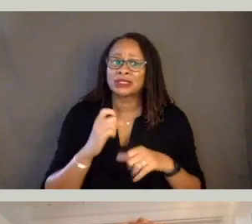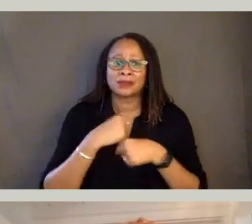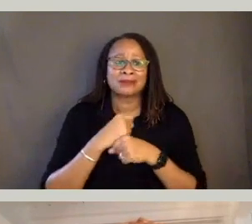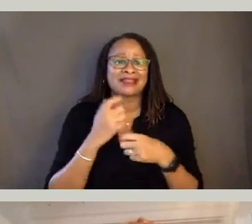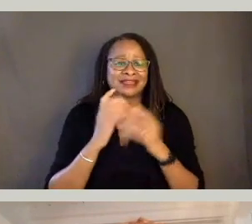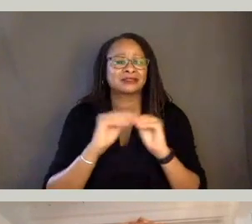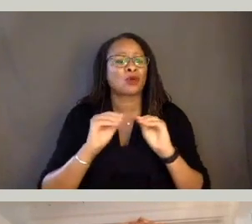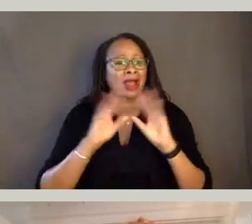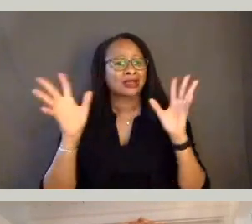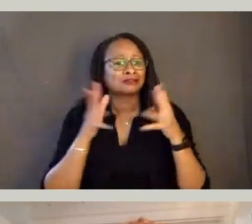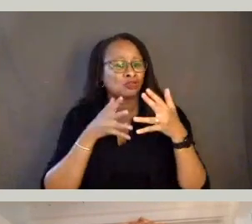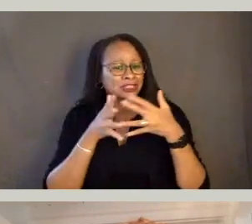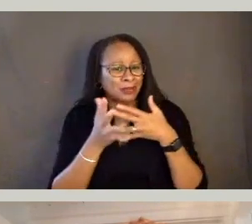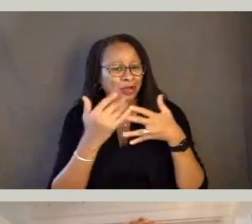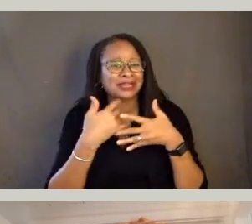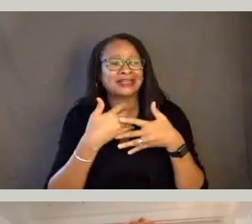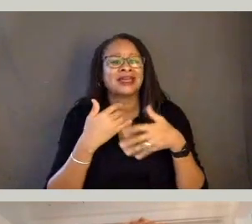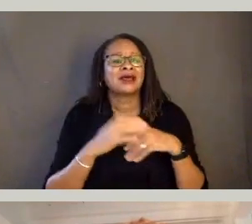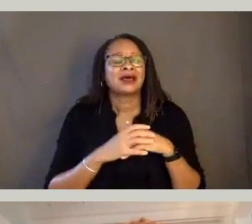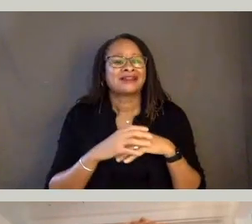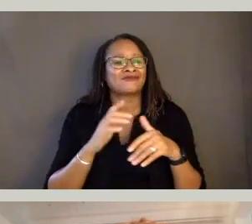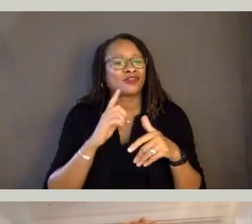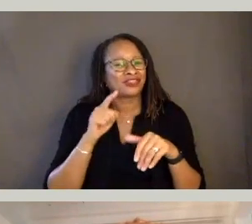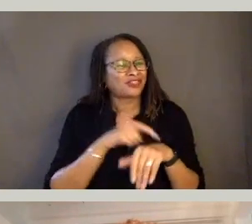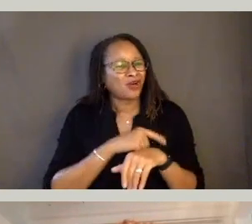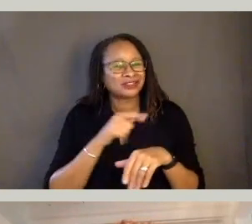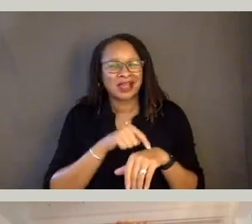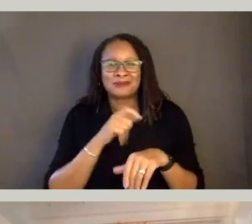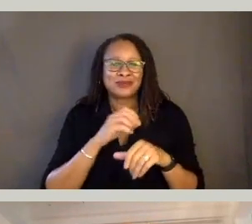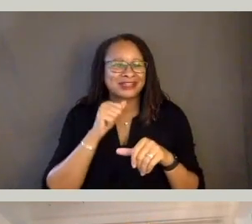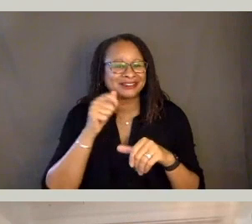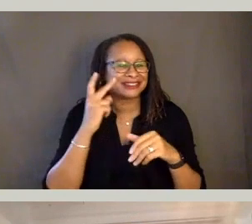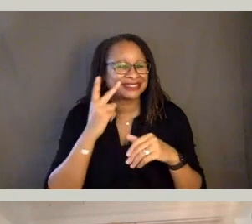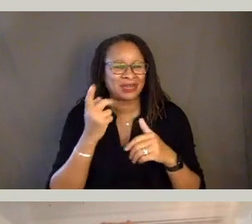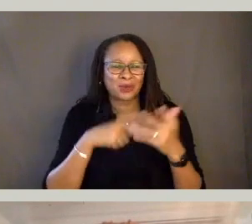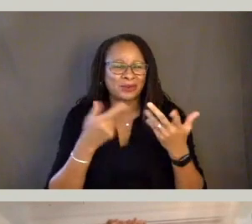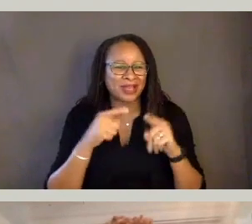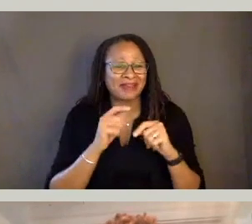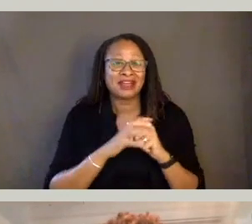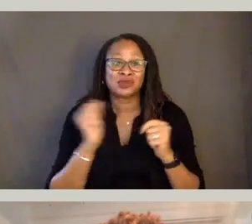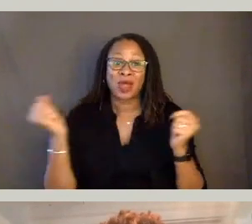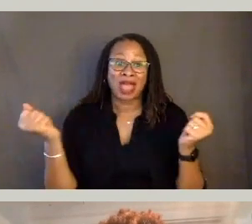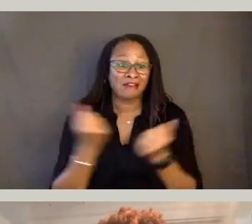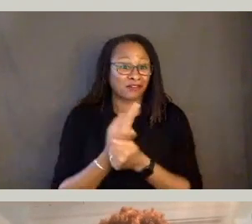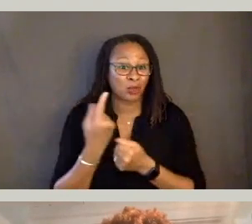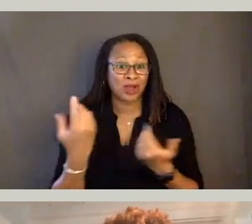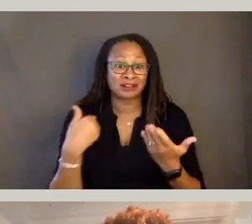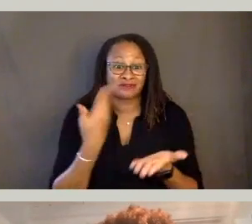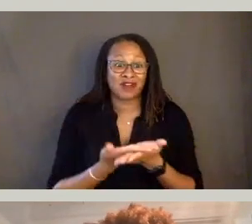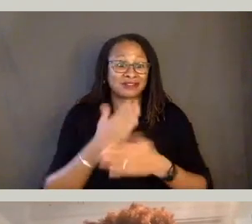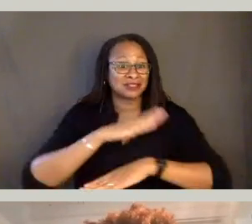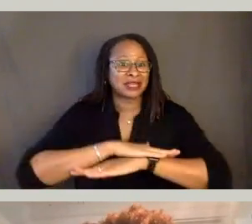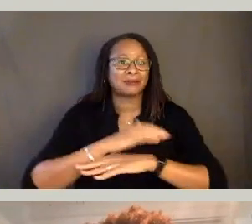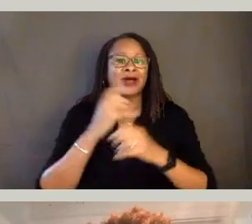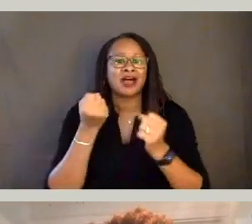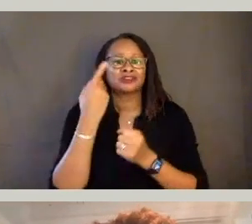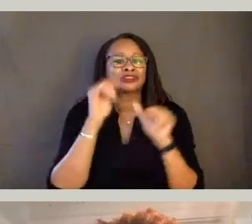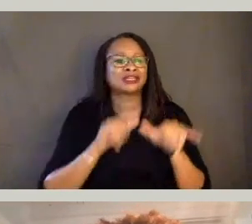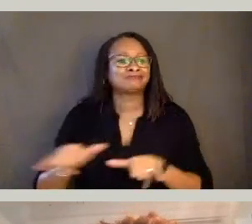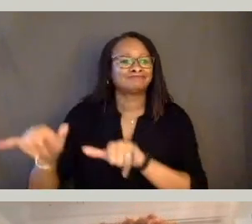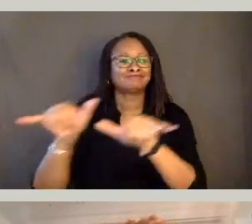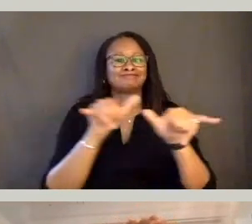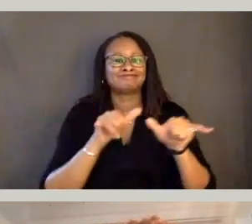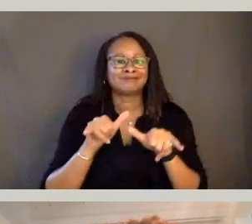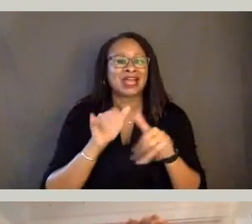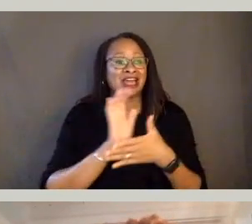been not transparent. So everyone's coming to the table with mutual understanding. Filmmakers are, we're doing our part at the